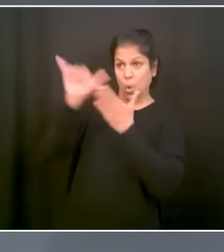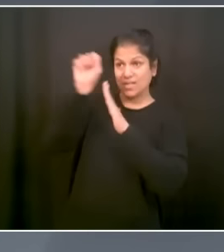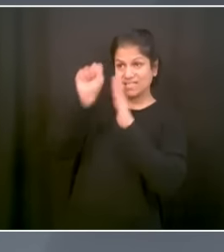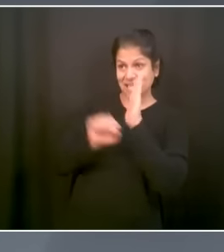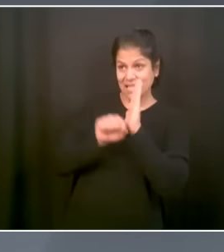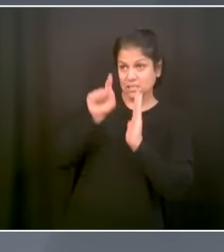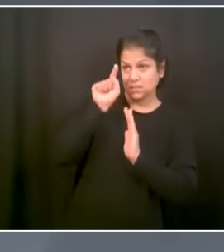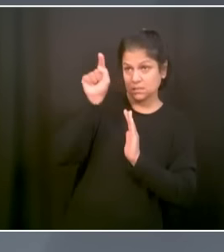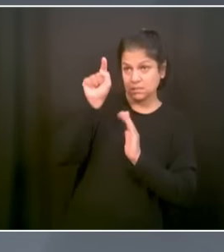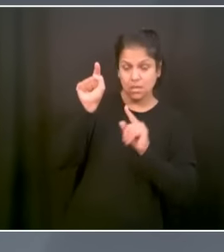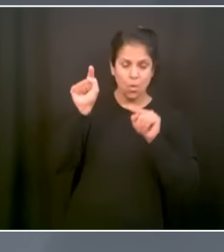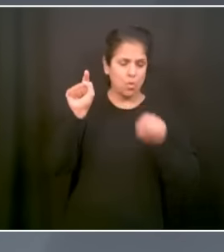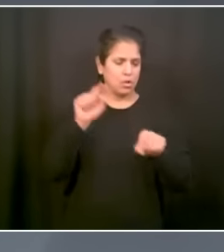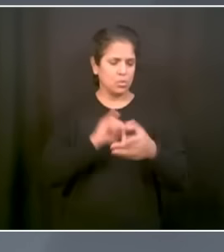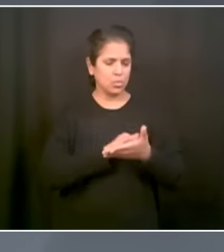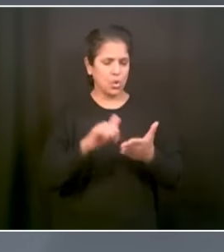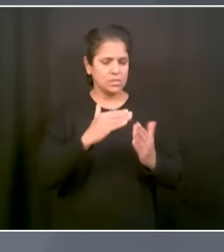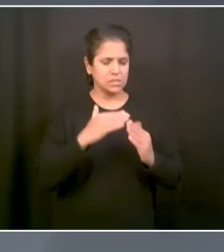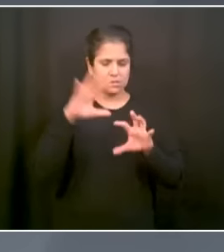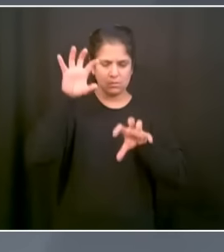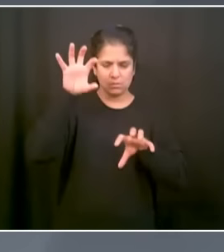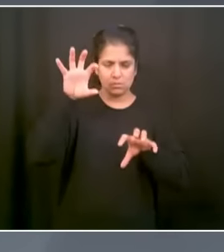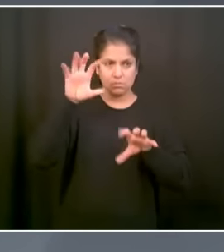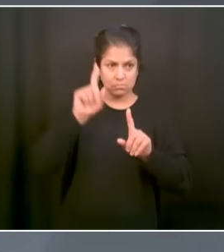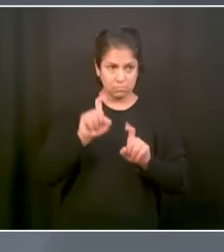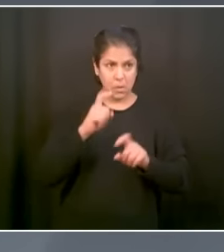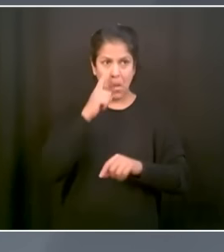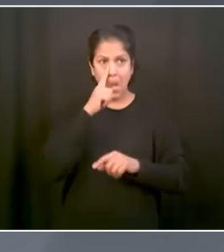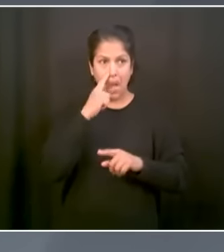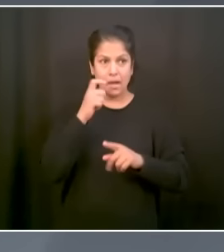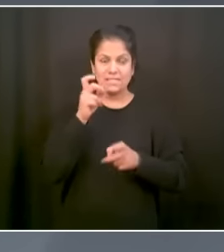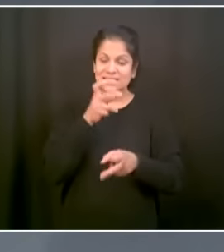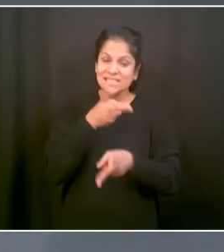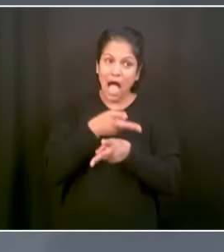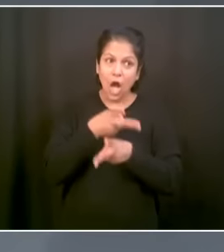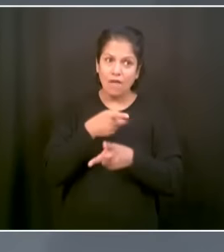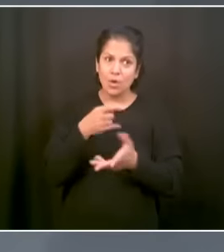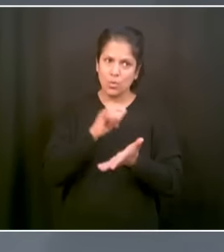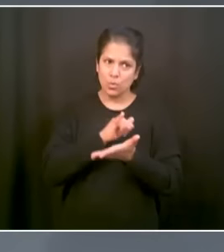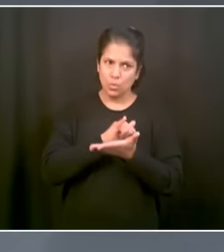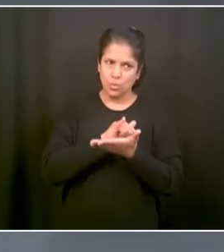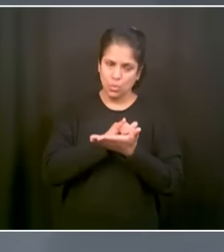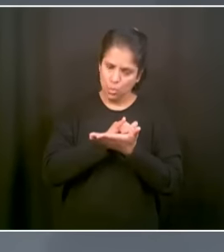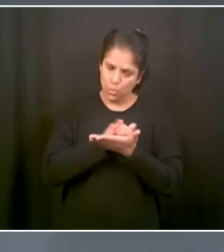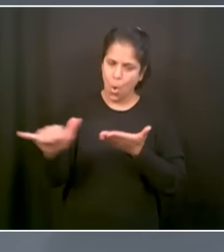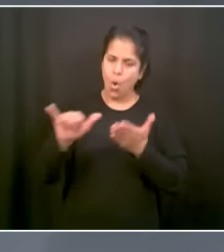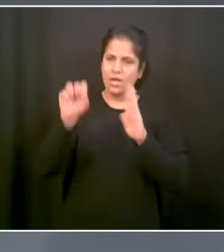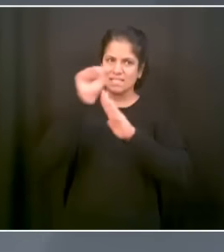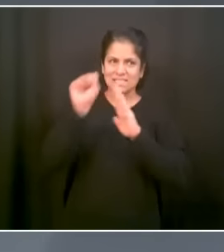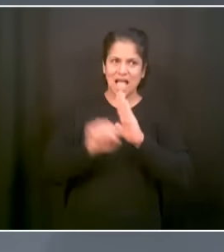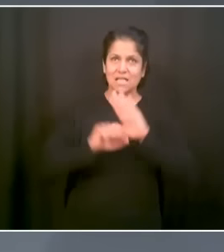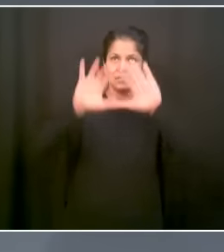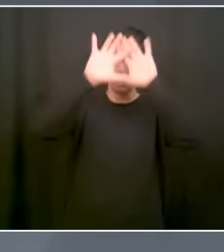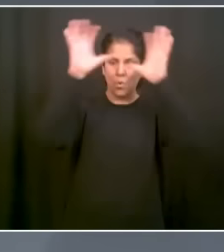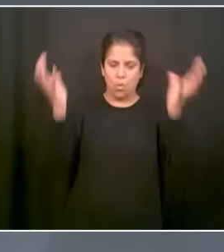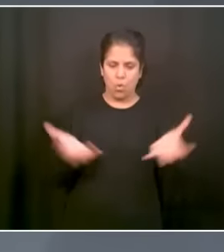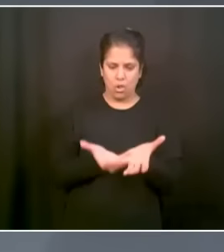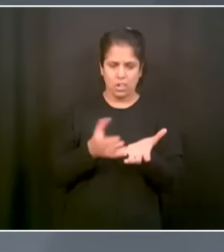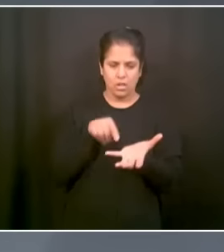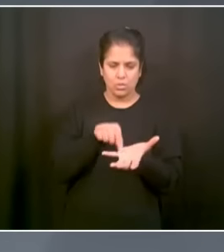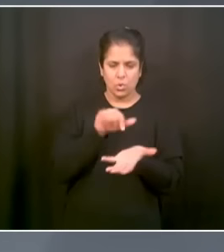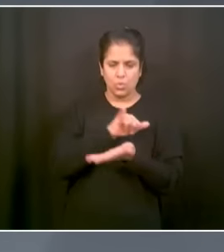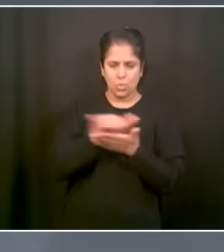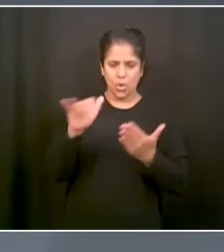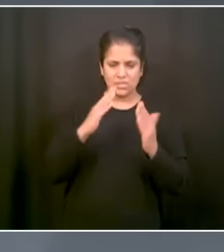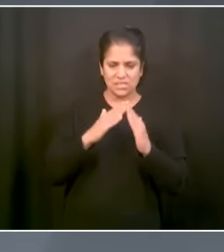think what we are seeing, however, is that the intent of this cost shifting was not to take care of needy New Yorkers elsewhere. It was, in fact, to punish